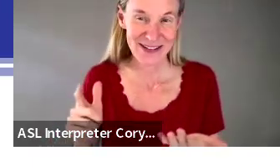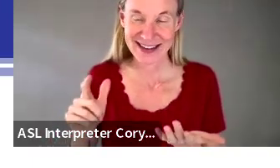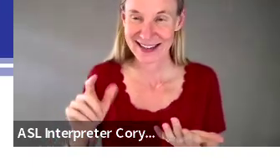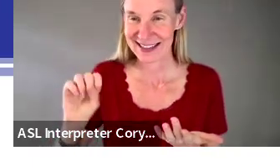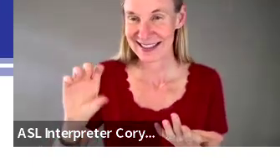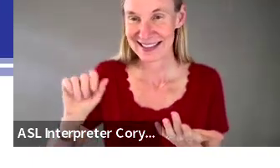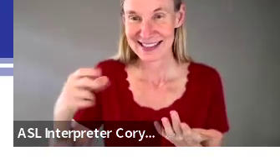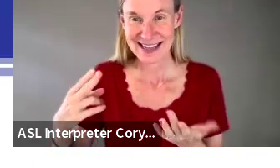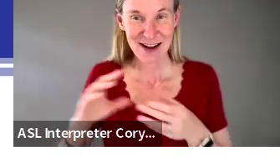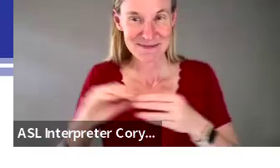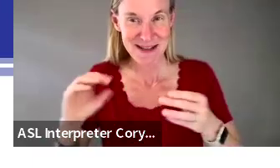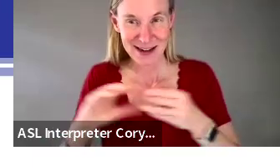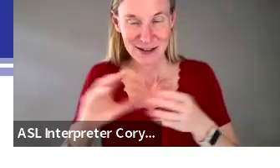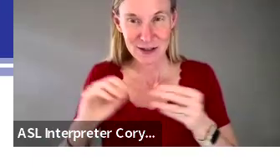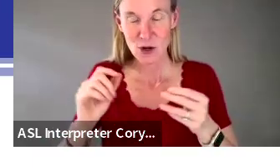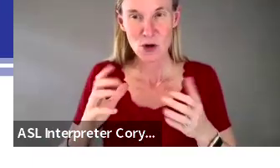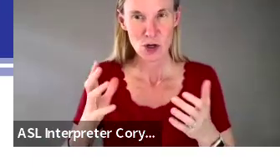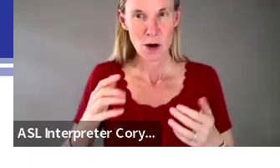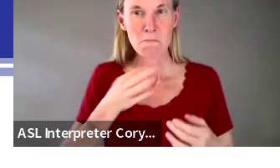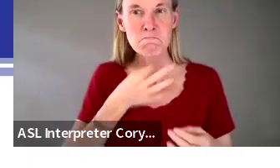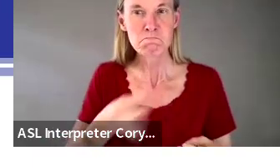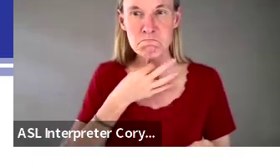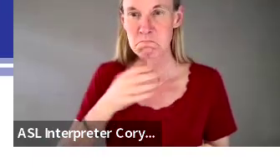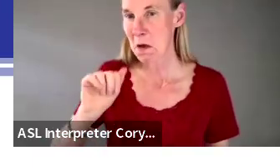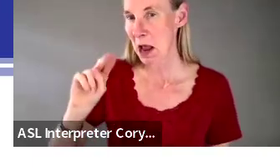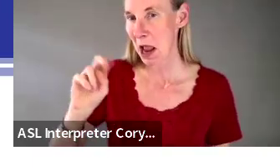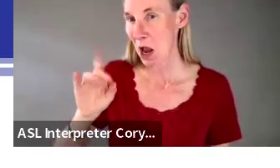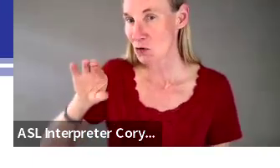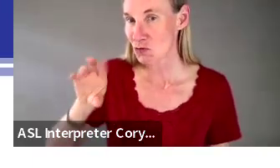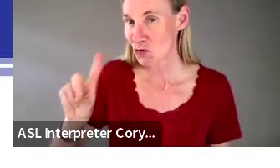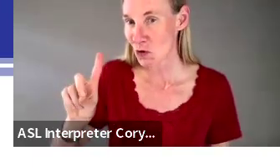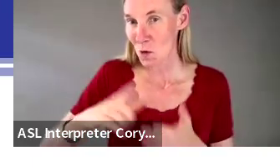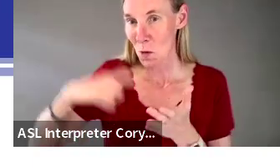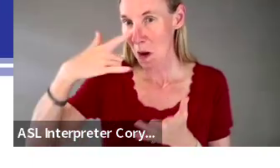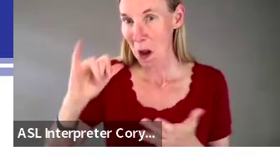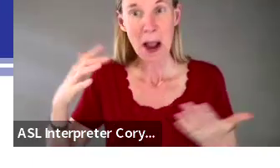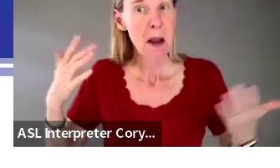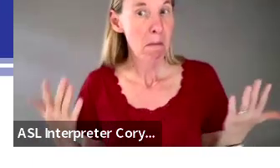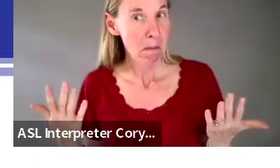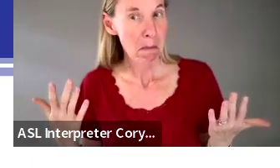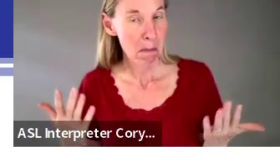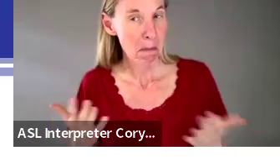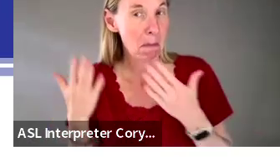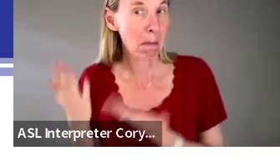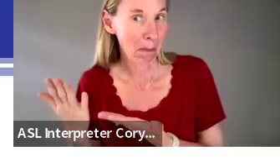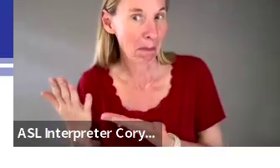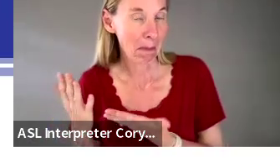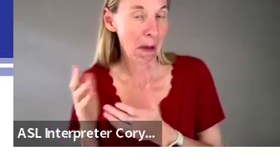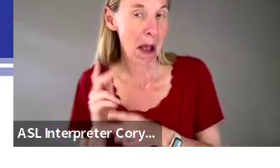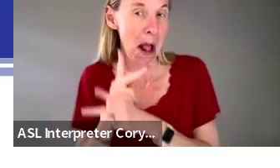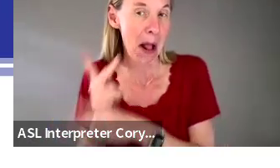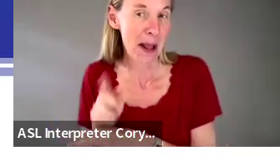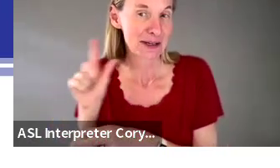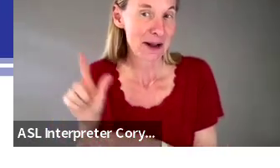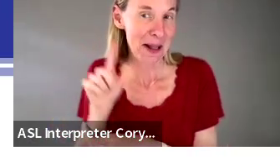to yep. say you want to explore Android and all the accessibility features on Android, perhaps the lending library may be